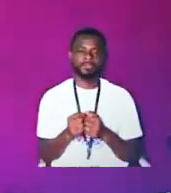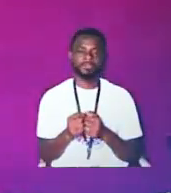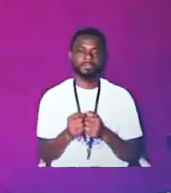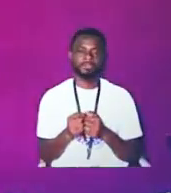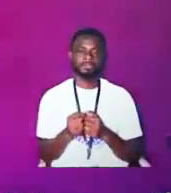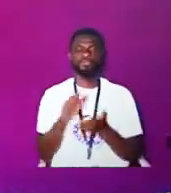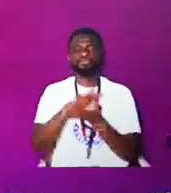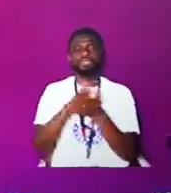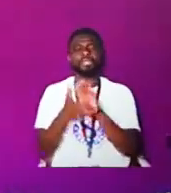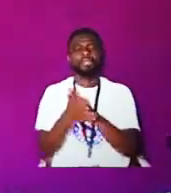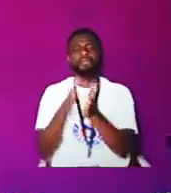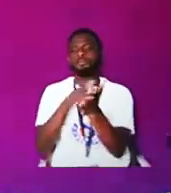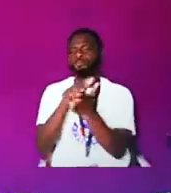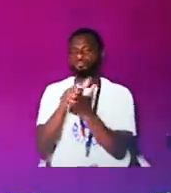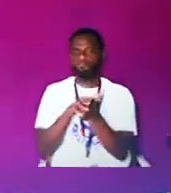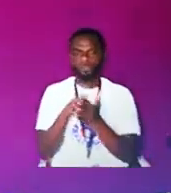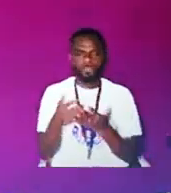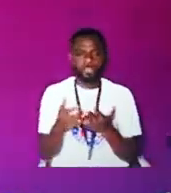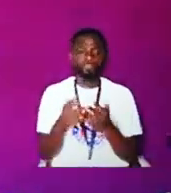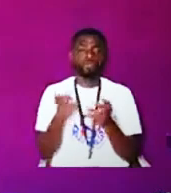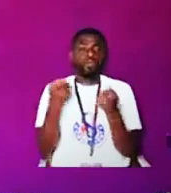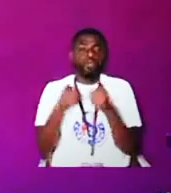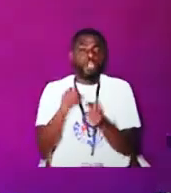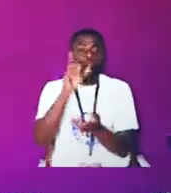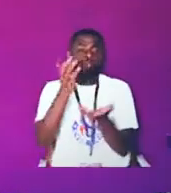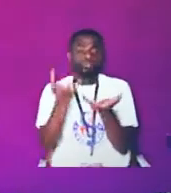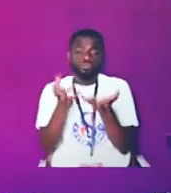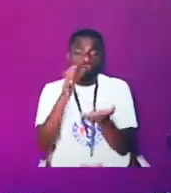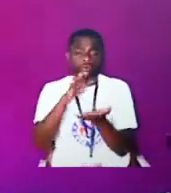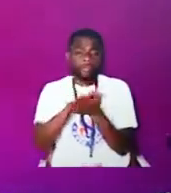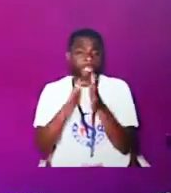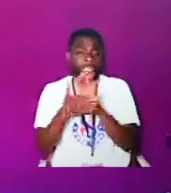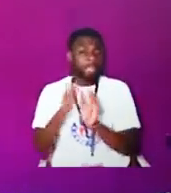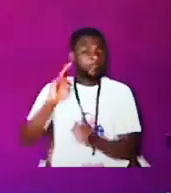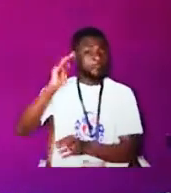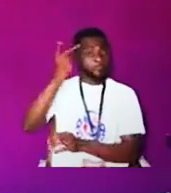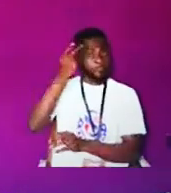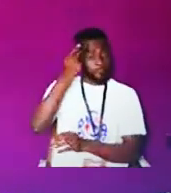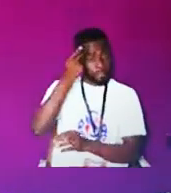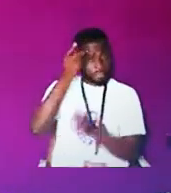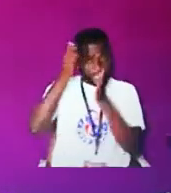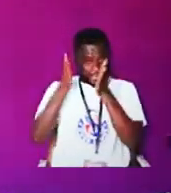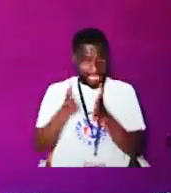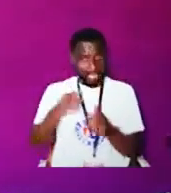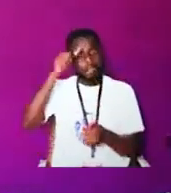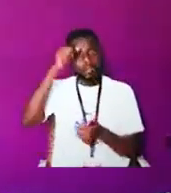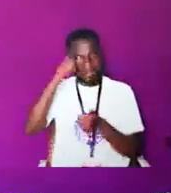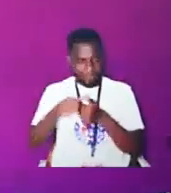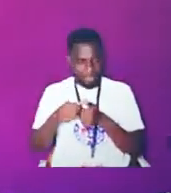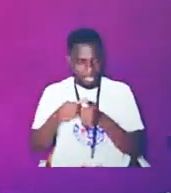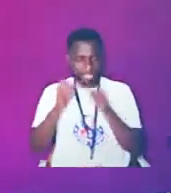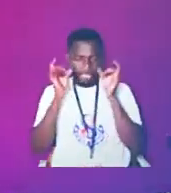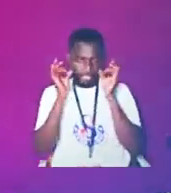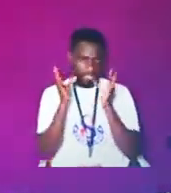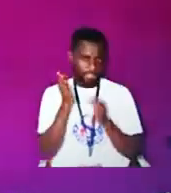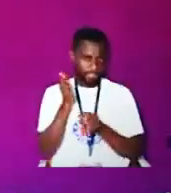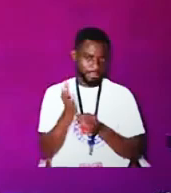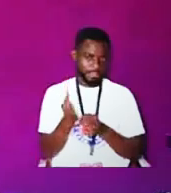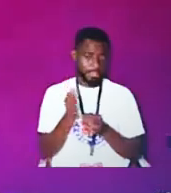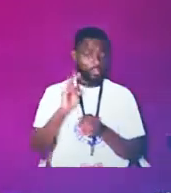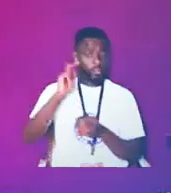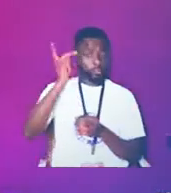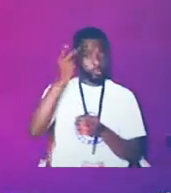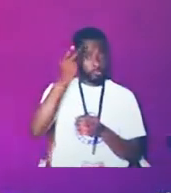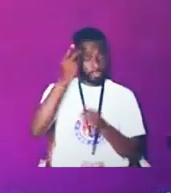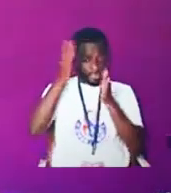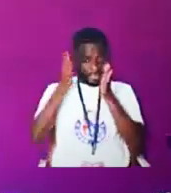Vulnerability. So when you want to be a politician or a leader, please count the cost. Politicians and leaders